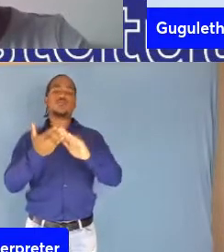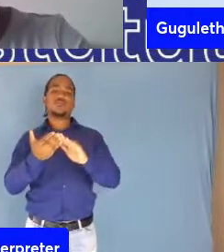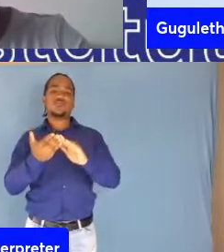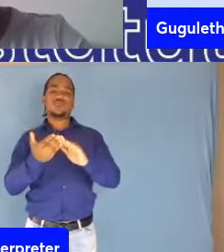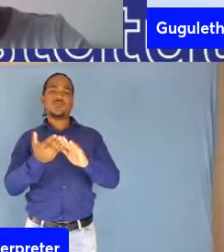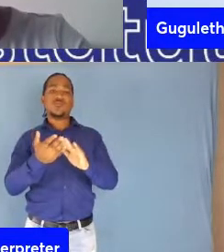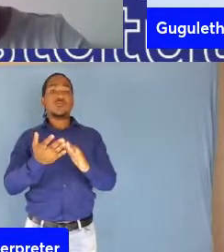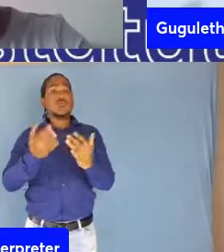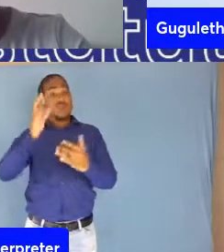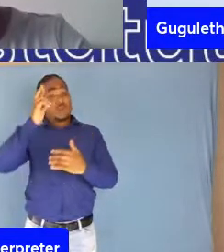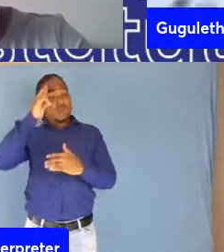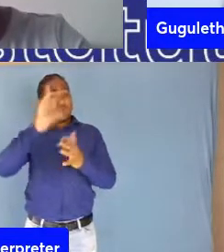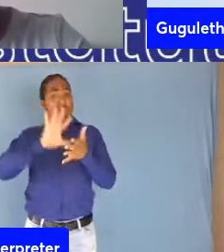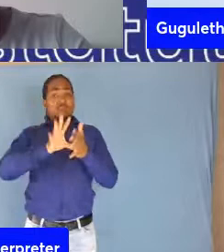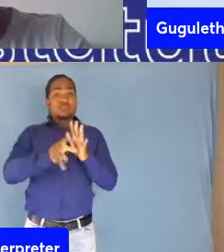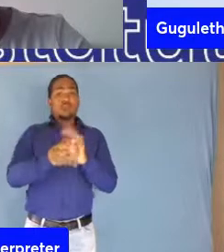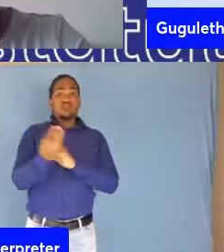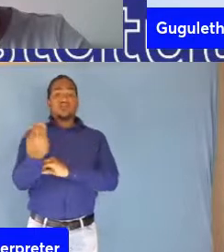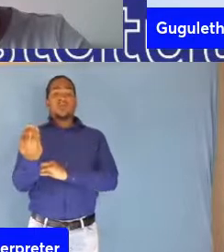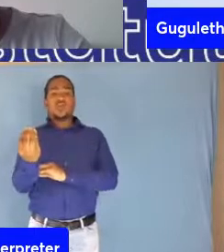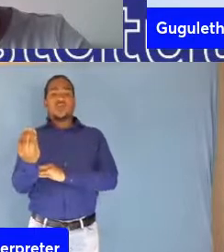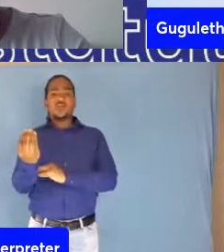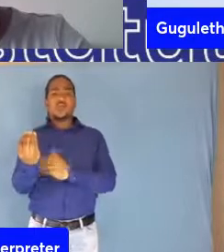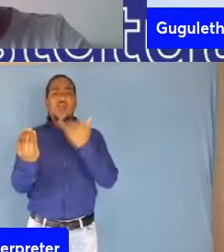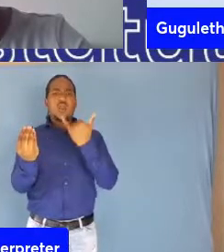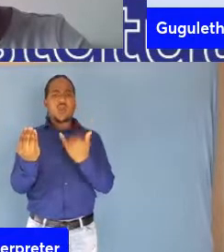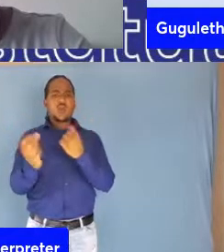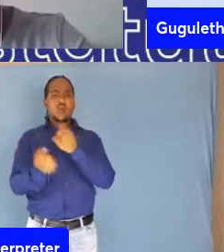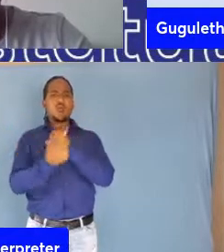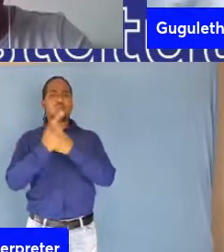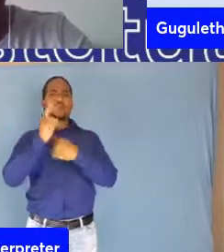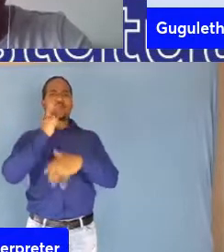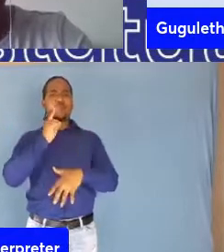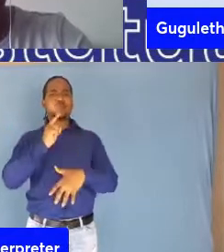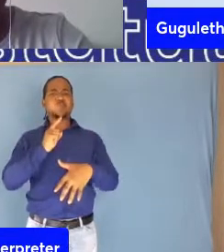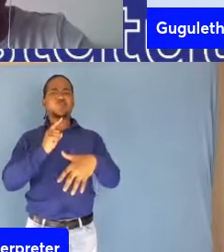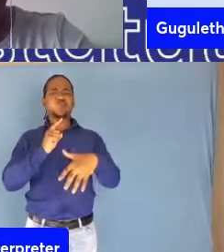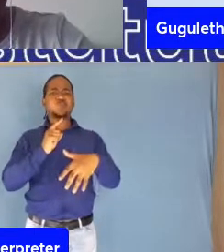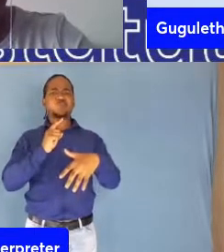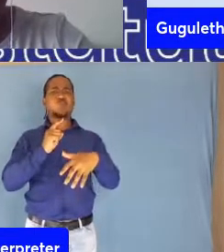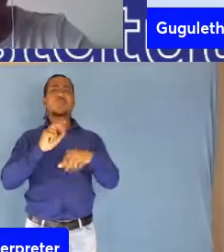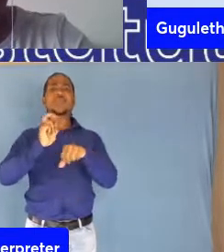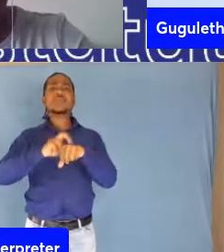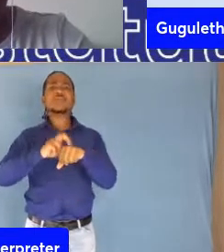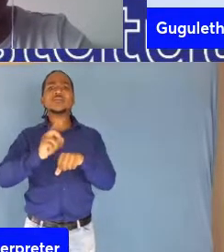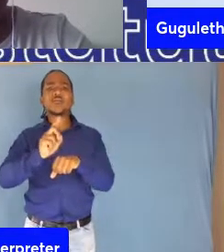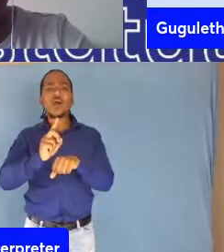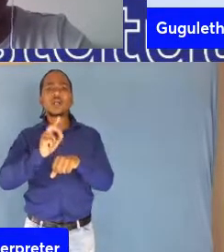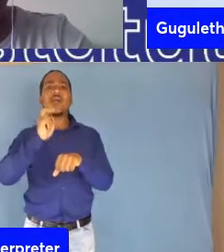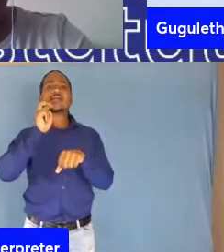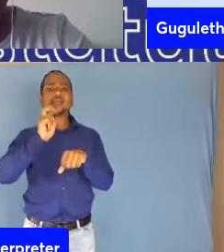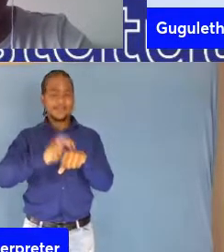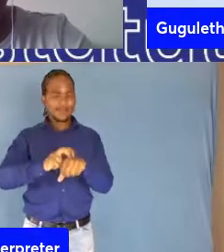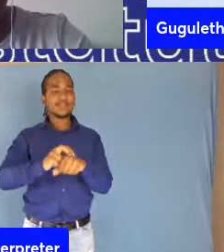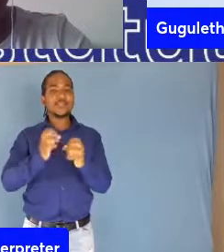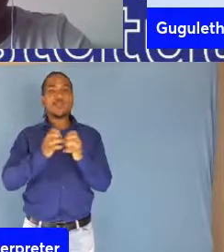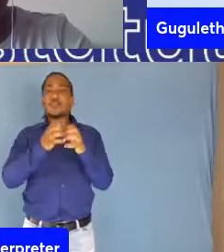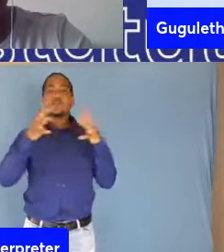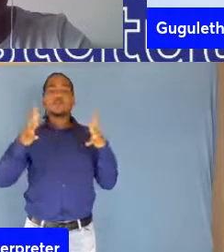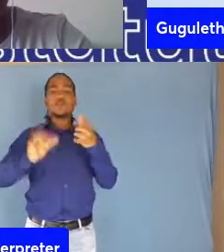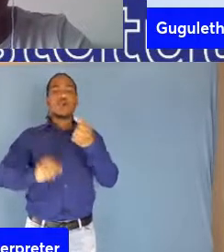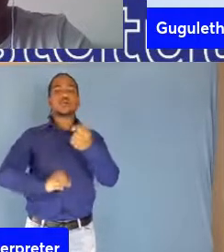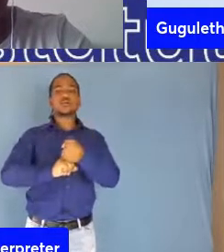disabled girl that is now fallen pregnant would need huge or greater amount of support. If